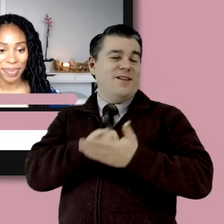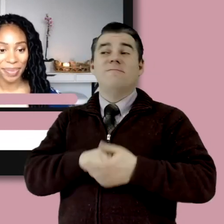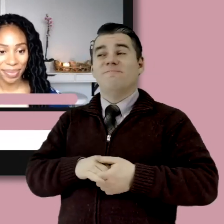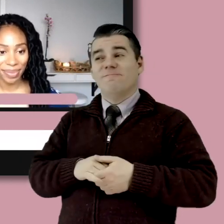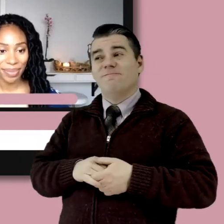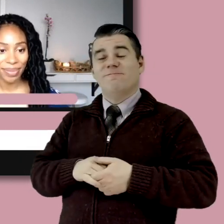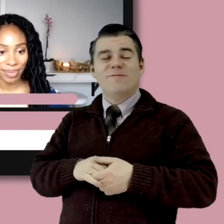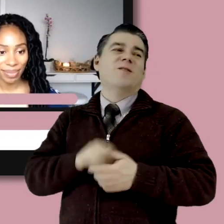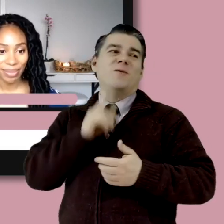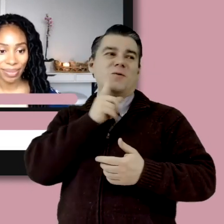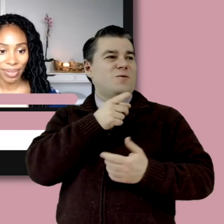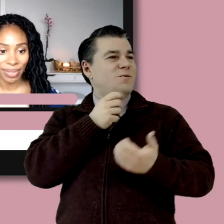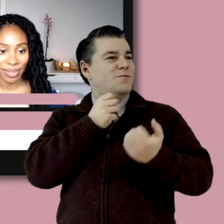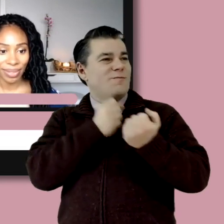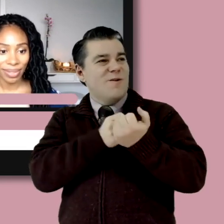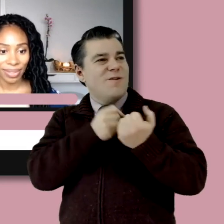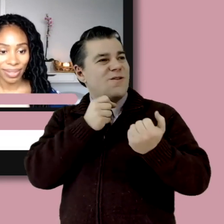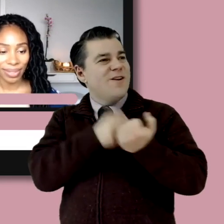that